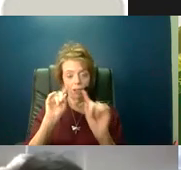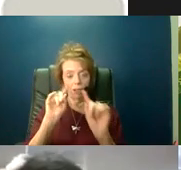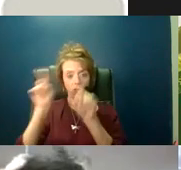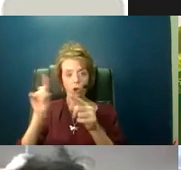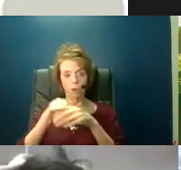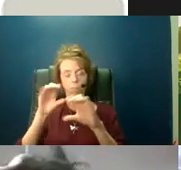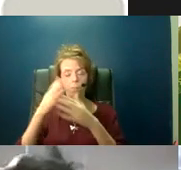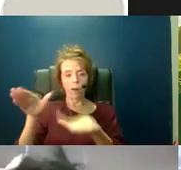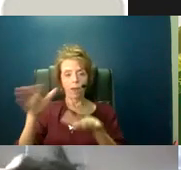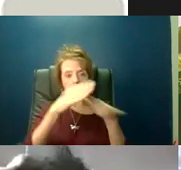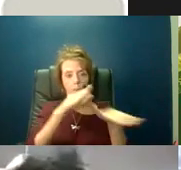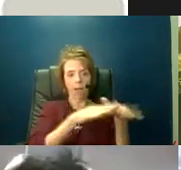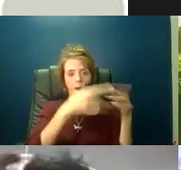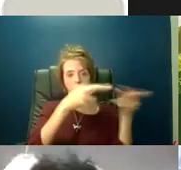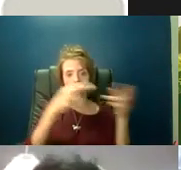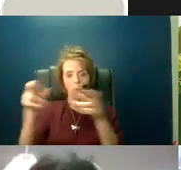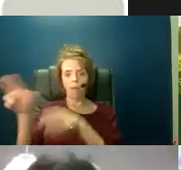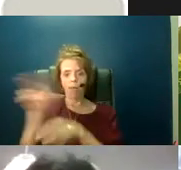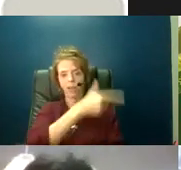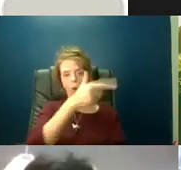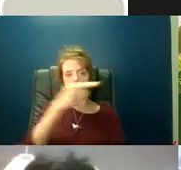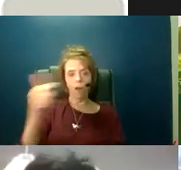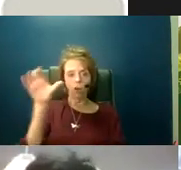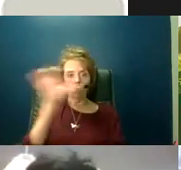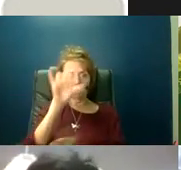4 people in a group and they go around and do that.